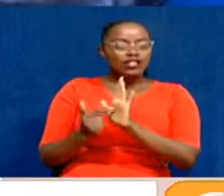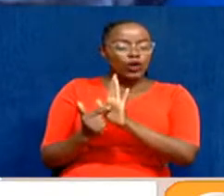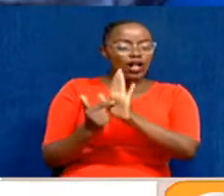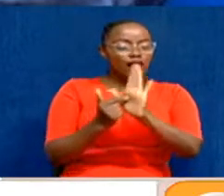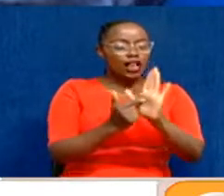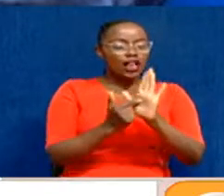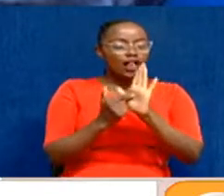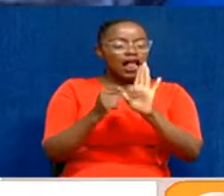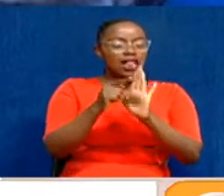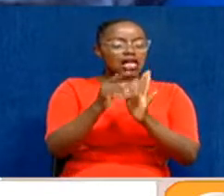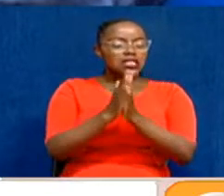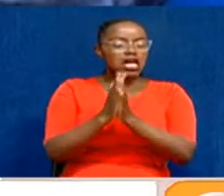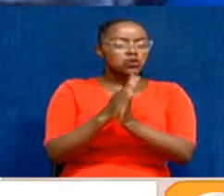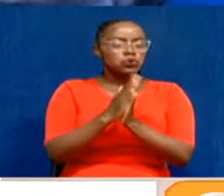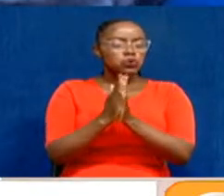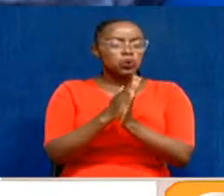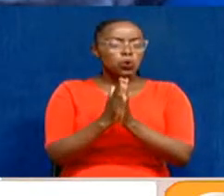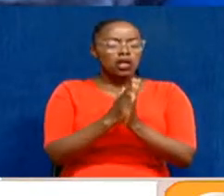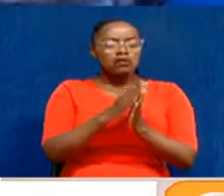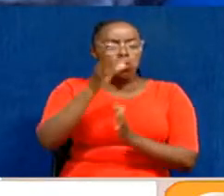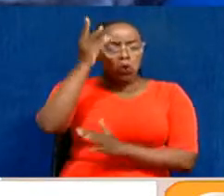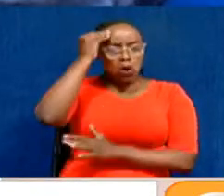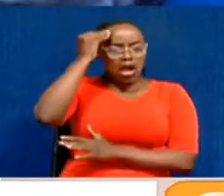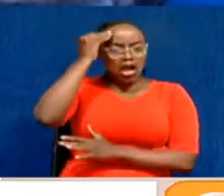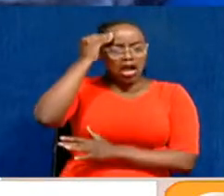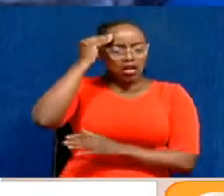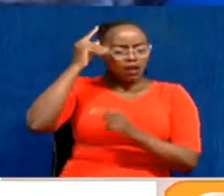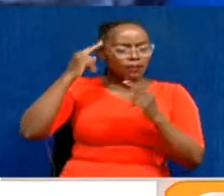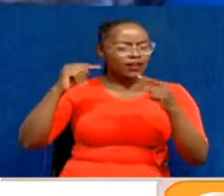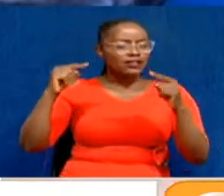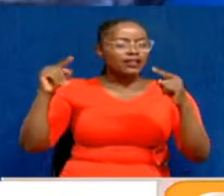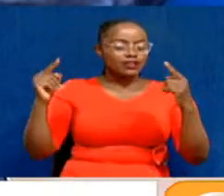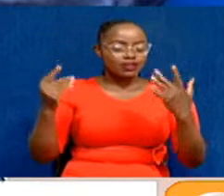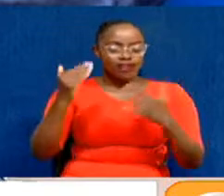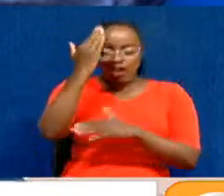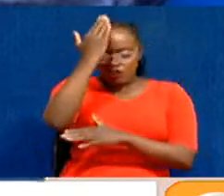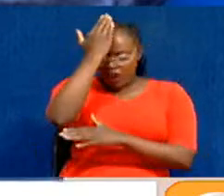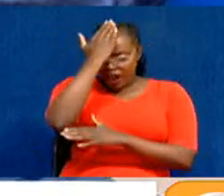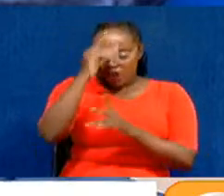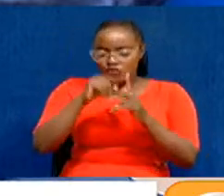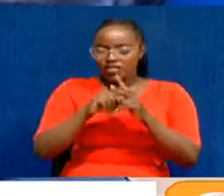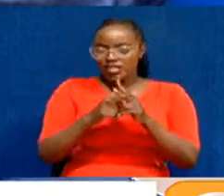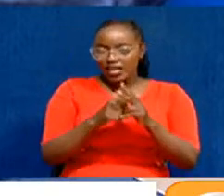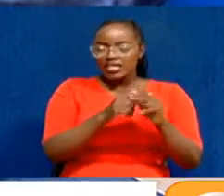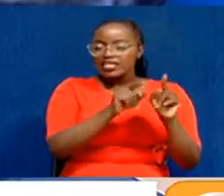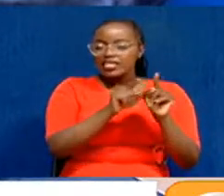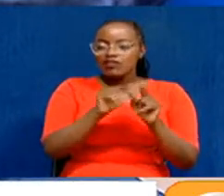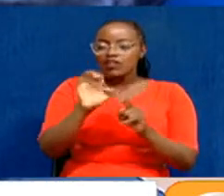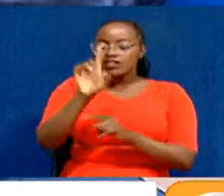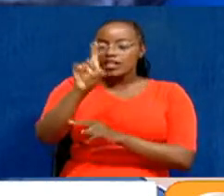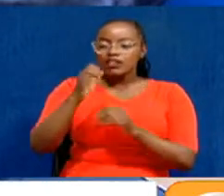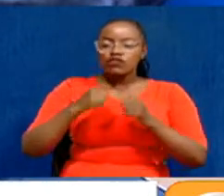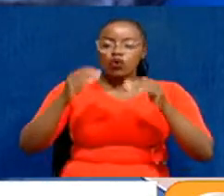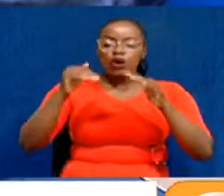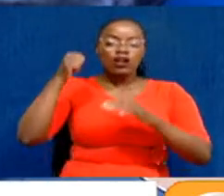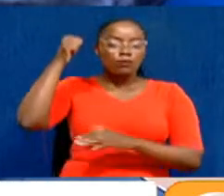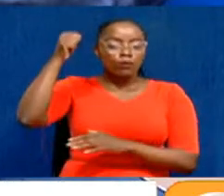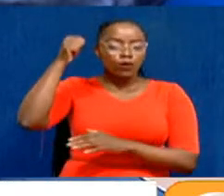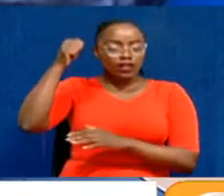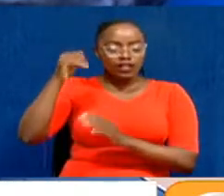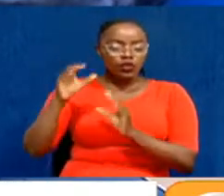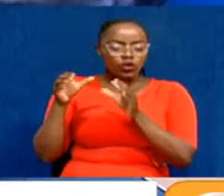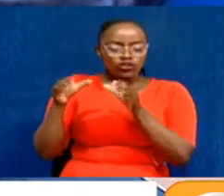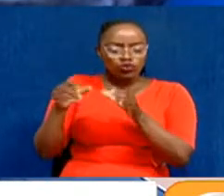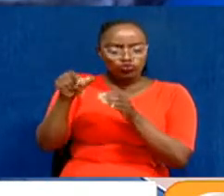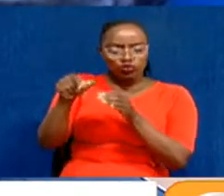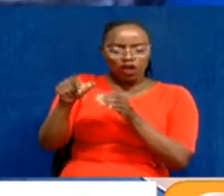an irrefutable story of academic prowess. Humble beginnings as executive officer of a political